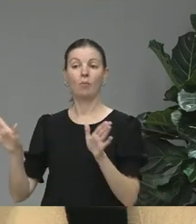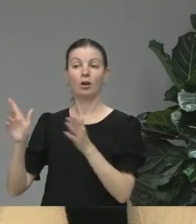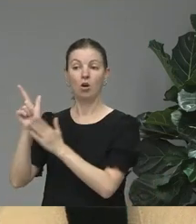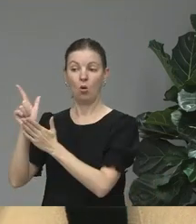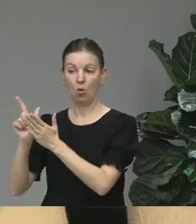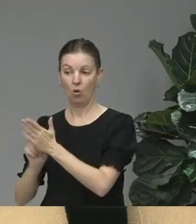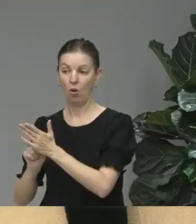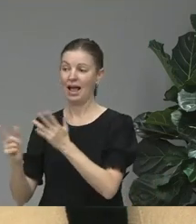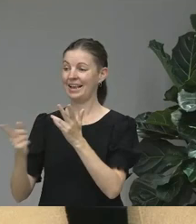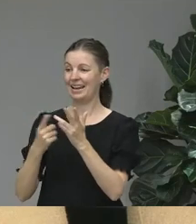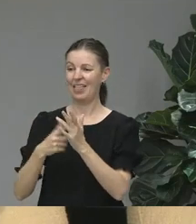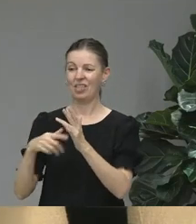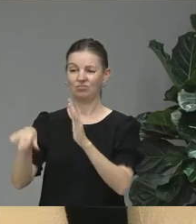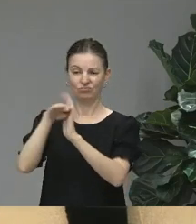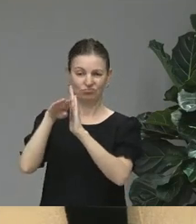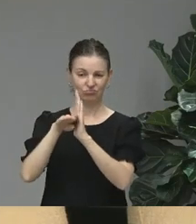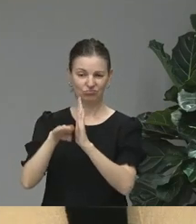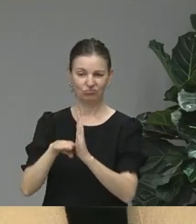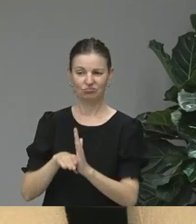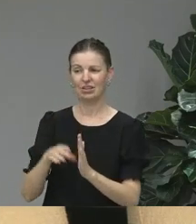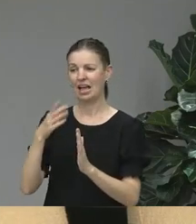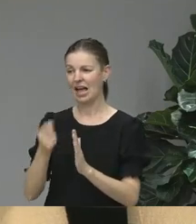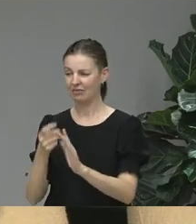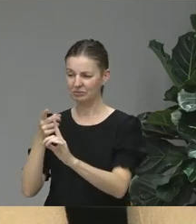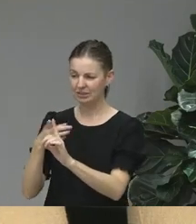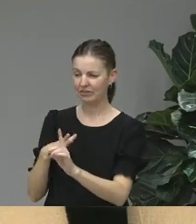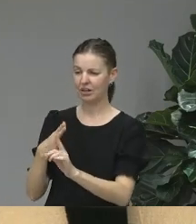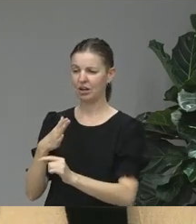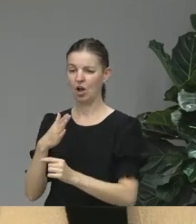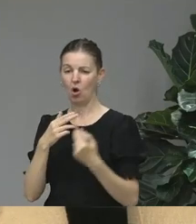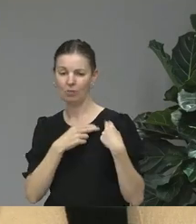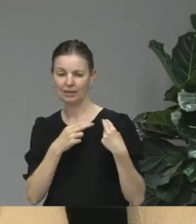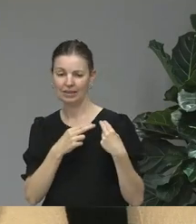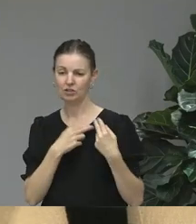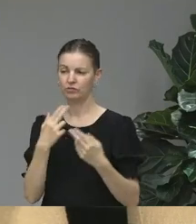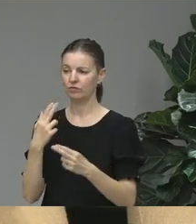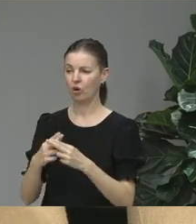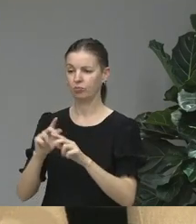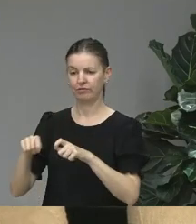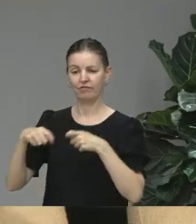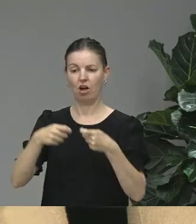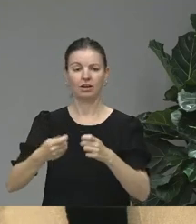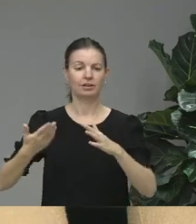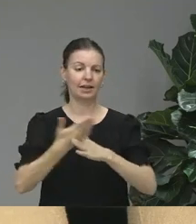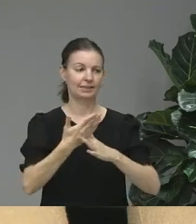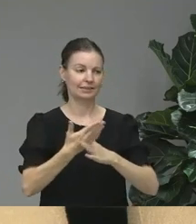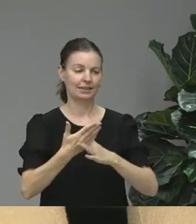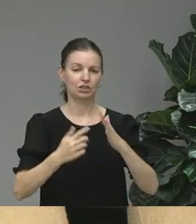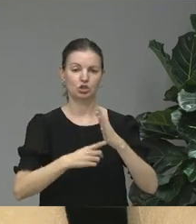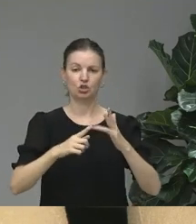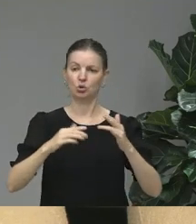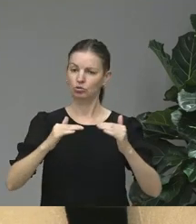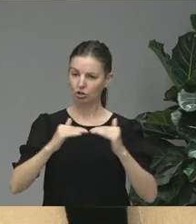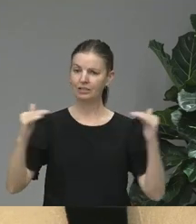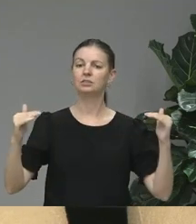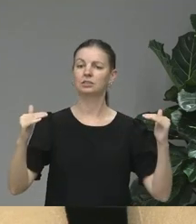other areas of statute where there are certain obligations in relation to providing access to justice. But equal access